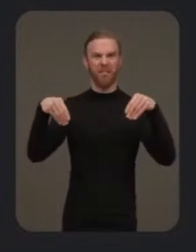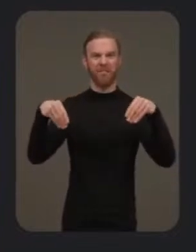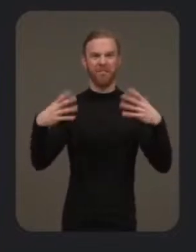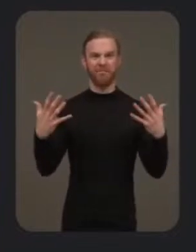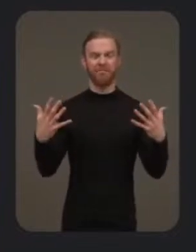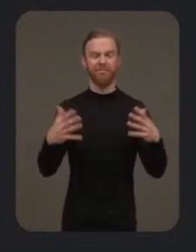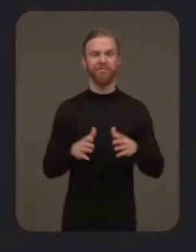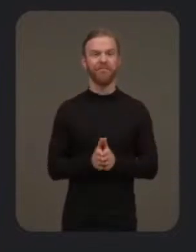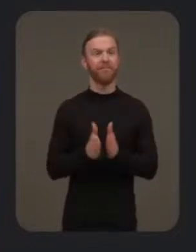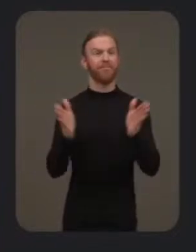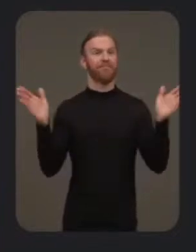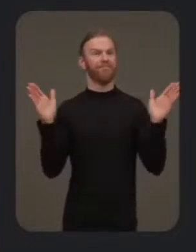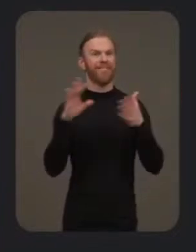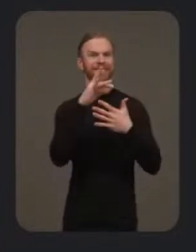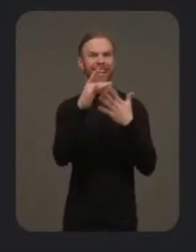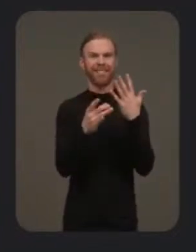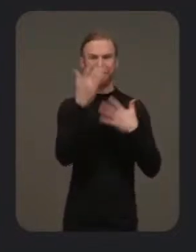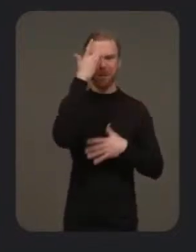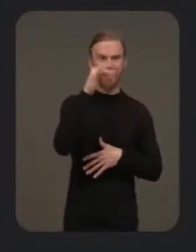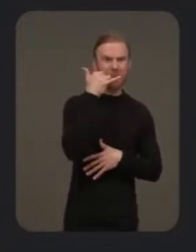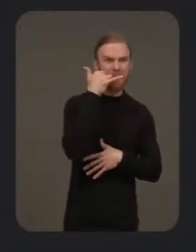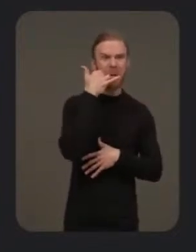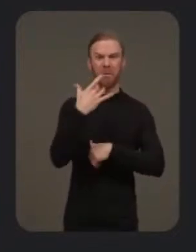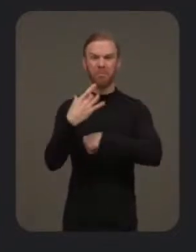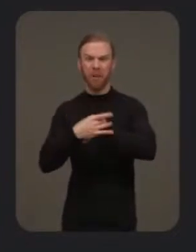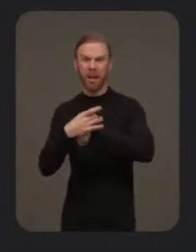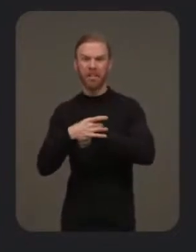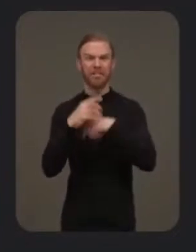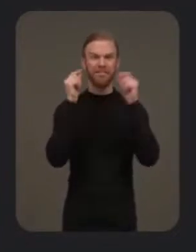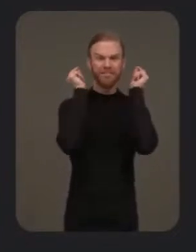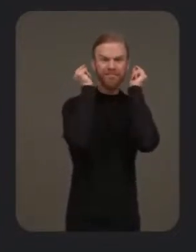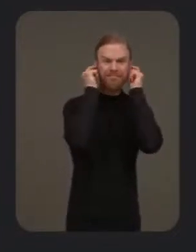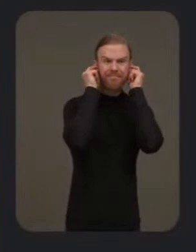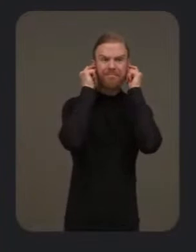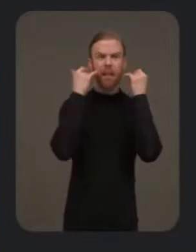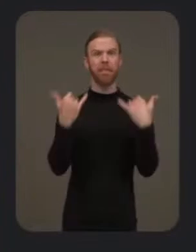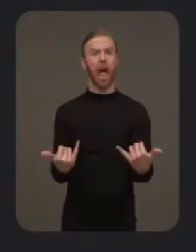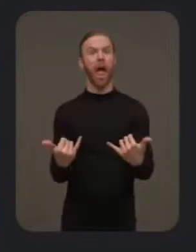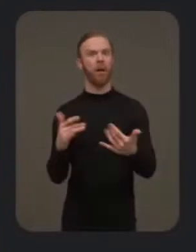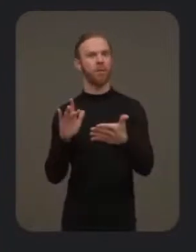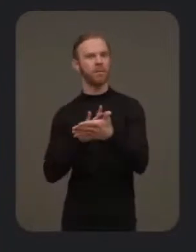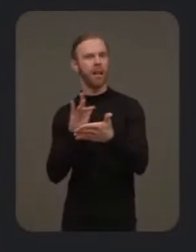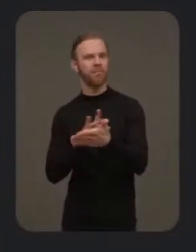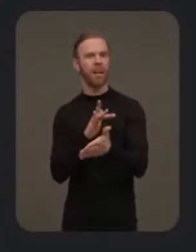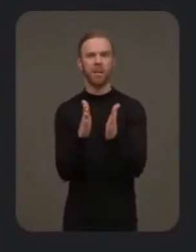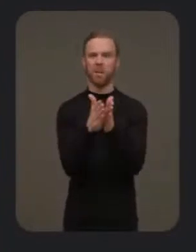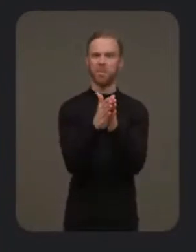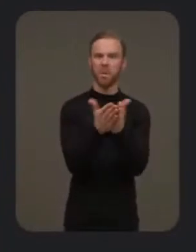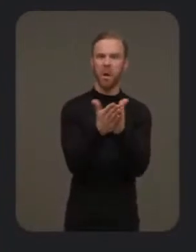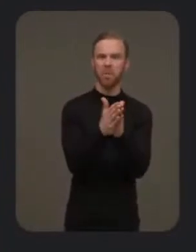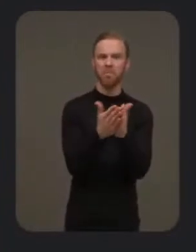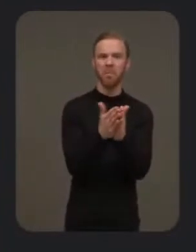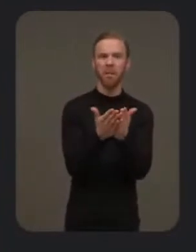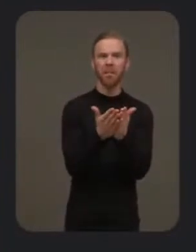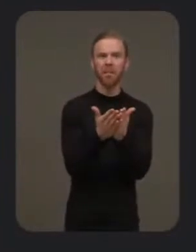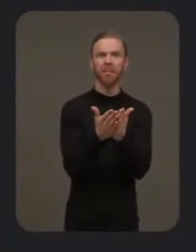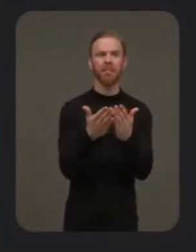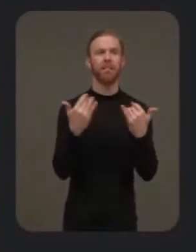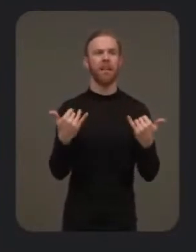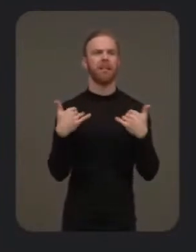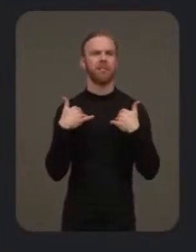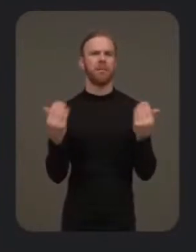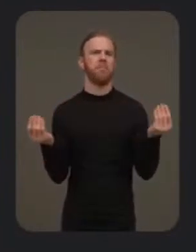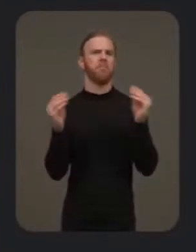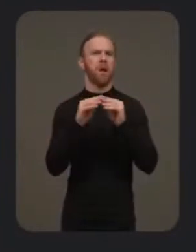broad selection of smartphones to watches, earbuds, and now tablets and foldables,